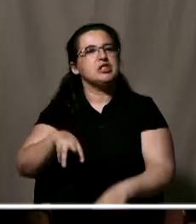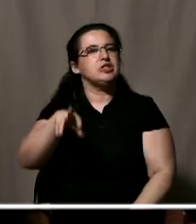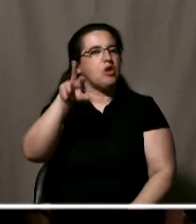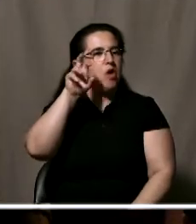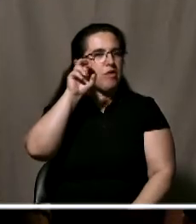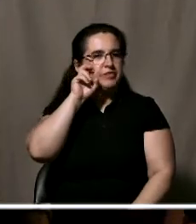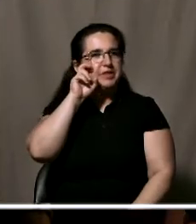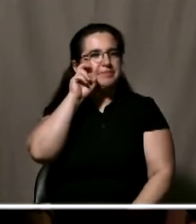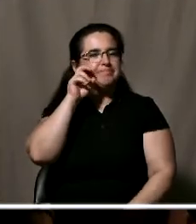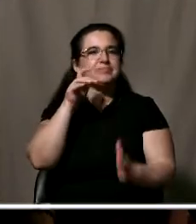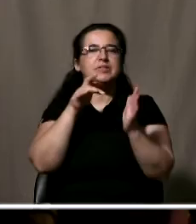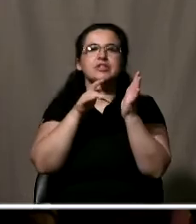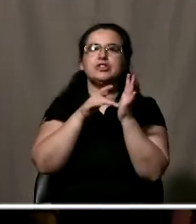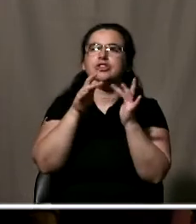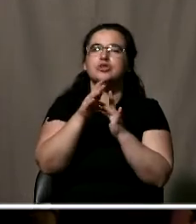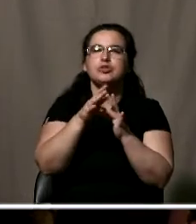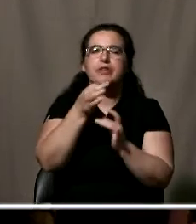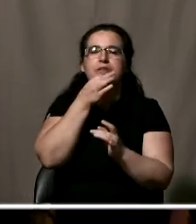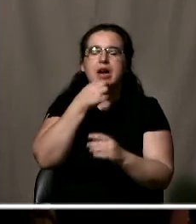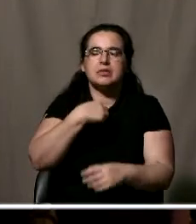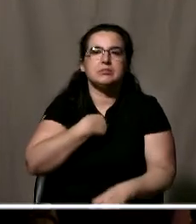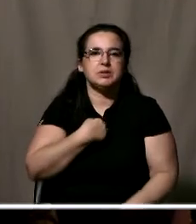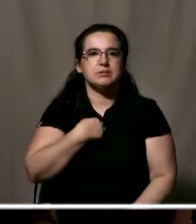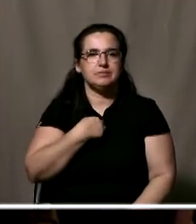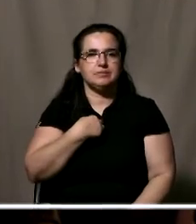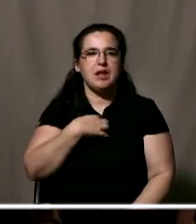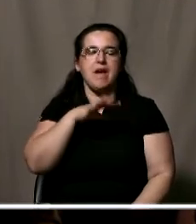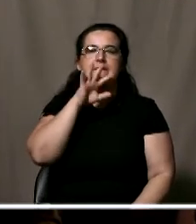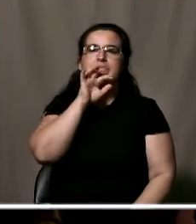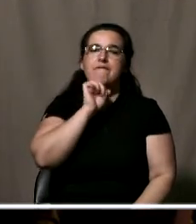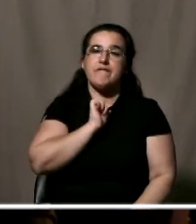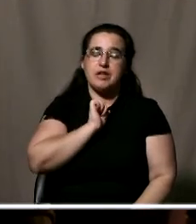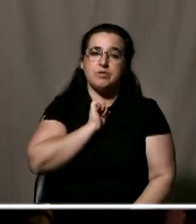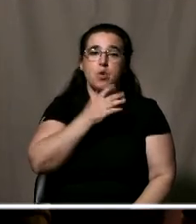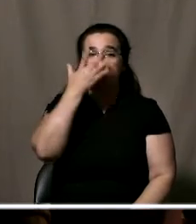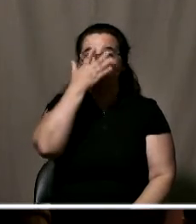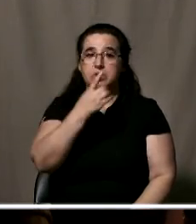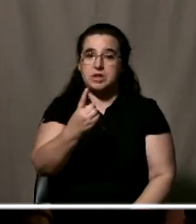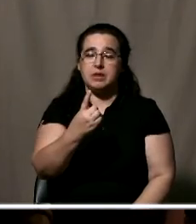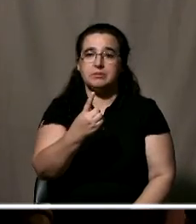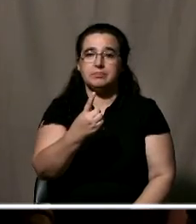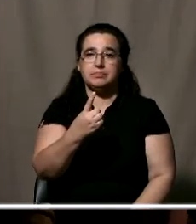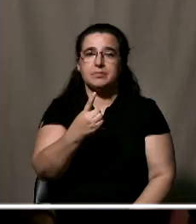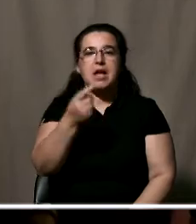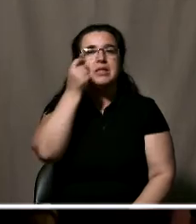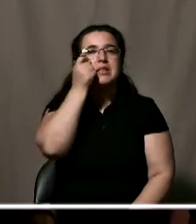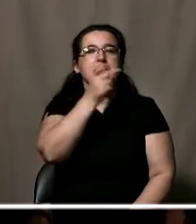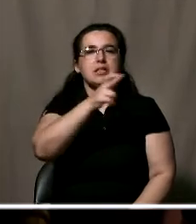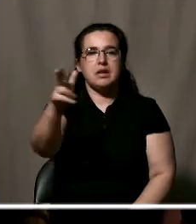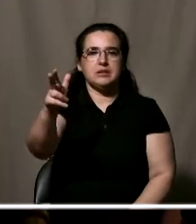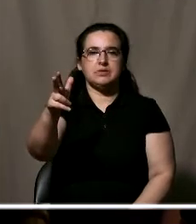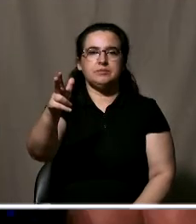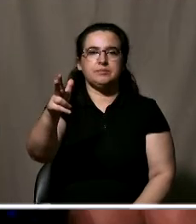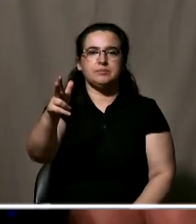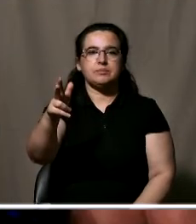a suspirar, a murmurar dos meus ouvidos. My child, meu filho, one day, um dia, in eternity, na eternidade, I will make it all